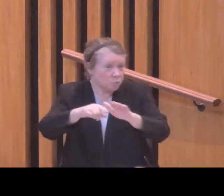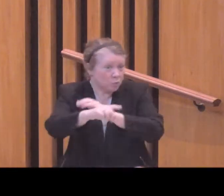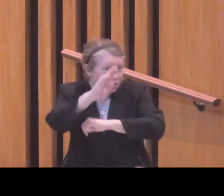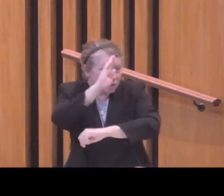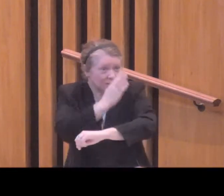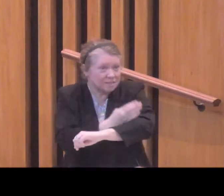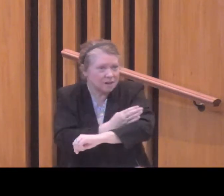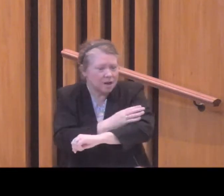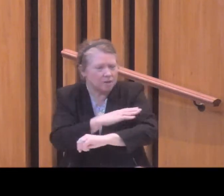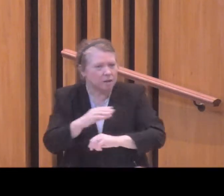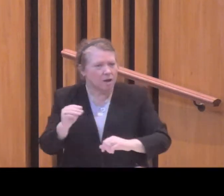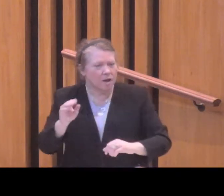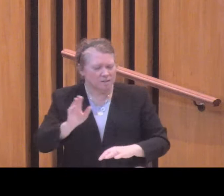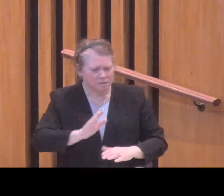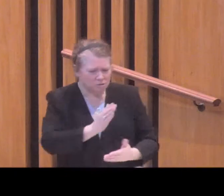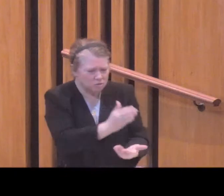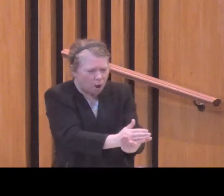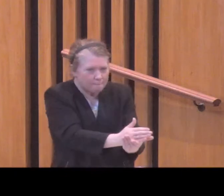follow through.